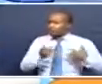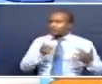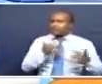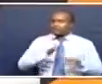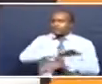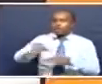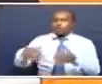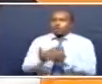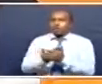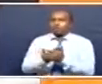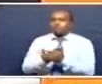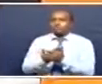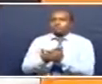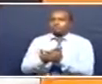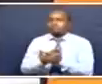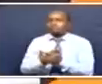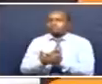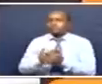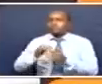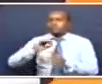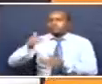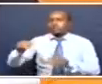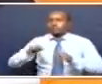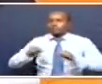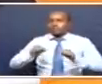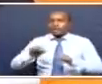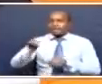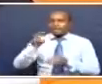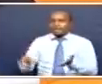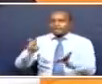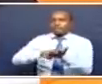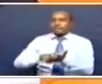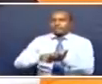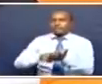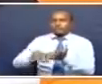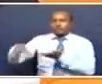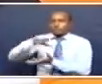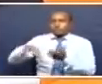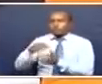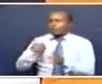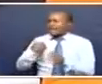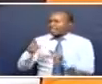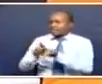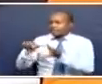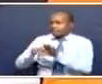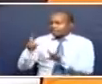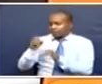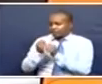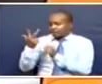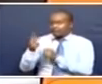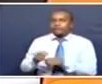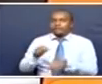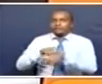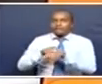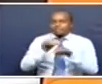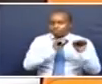county officials could be taking advantage of the confusion now in transition. We had this in 2013, and when we are moving from